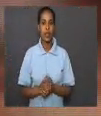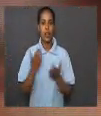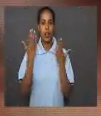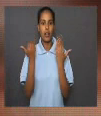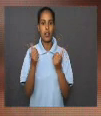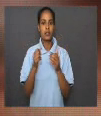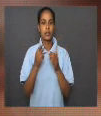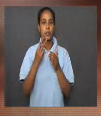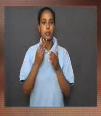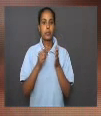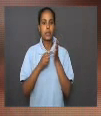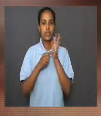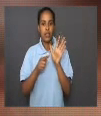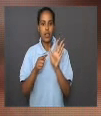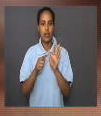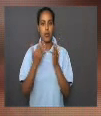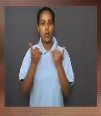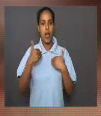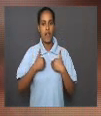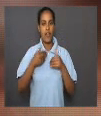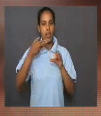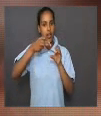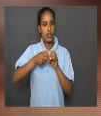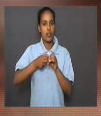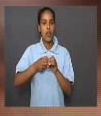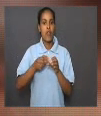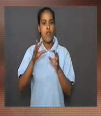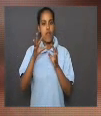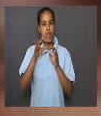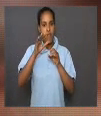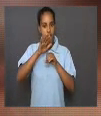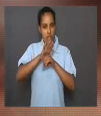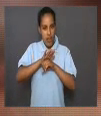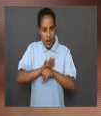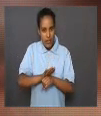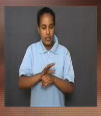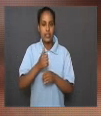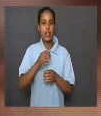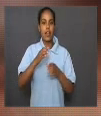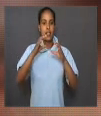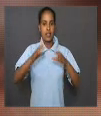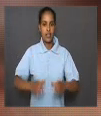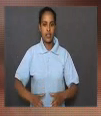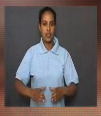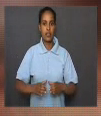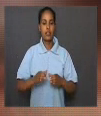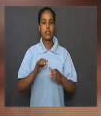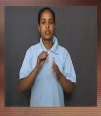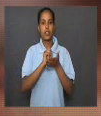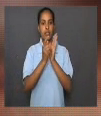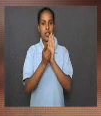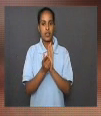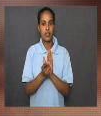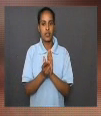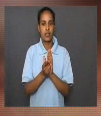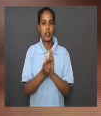Let us pretend that we have a gas that is confined within a cylinder, such as the one that